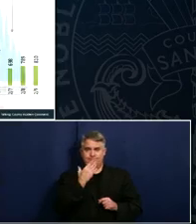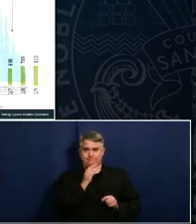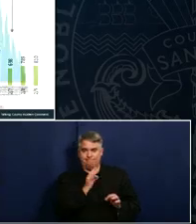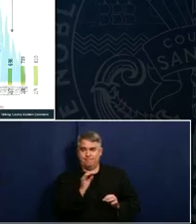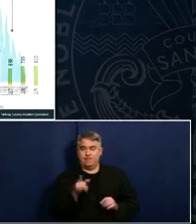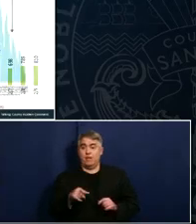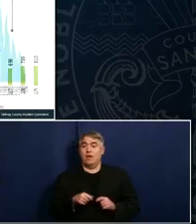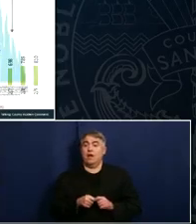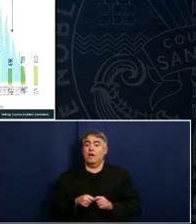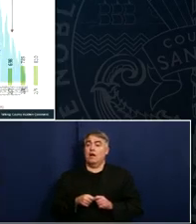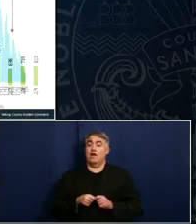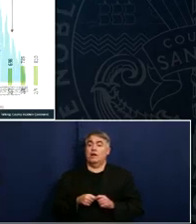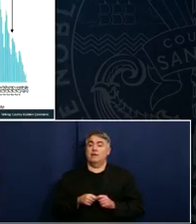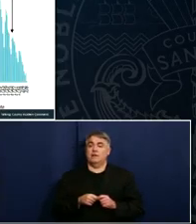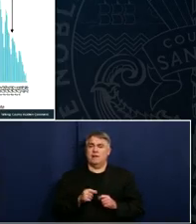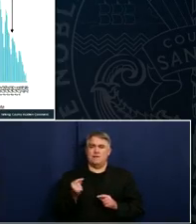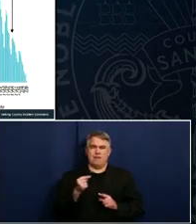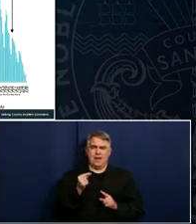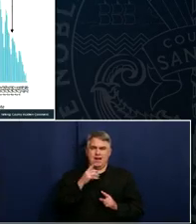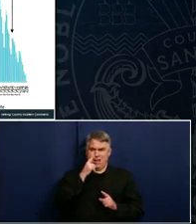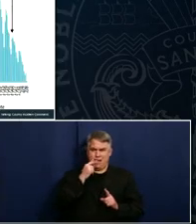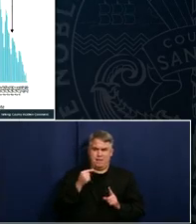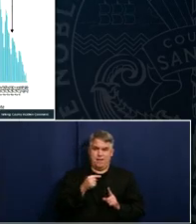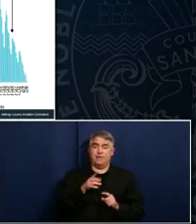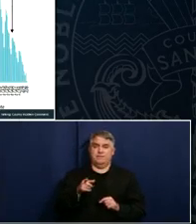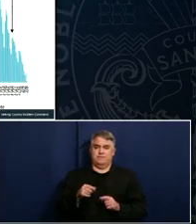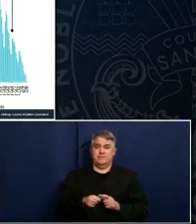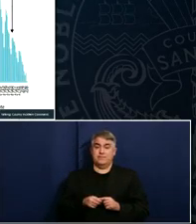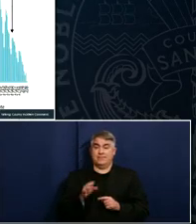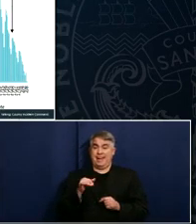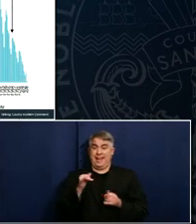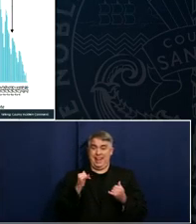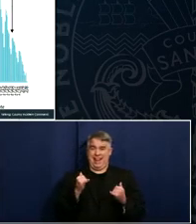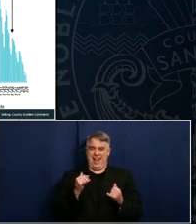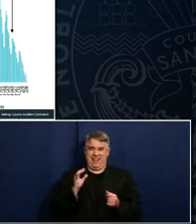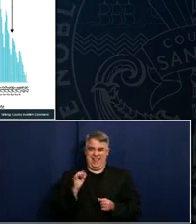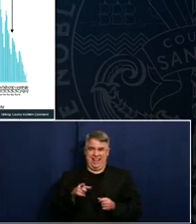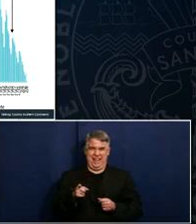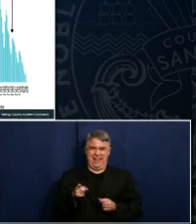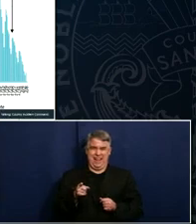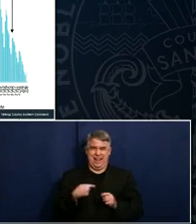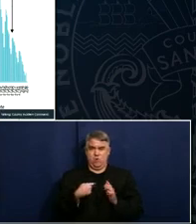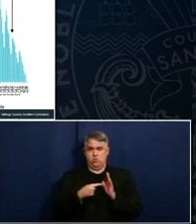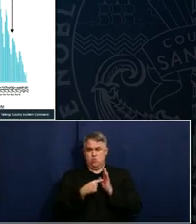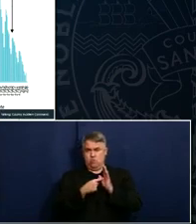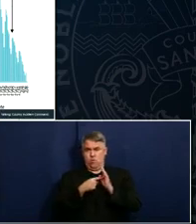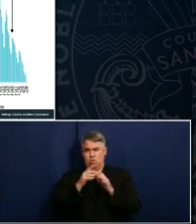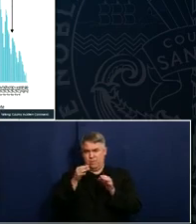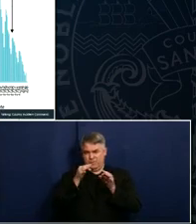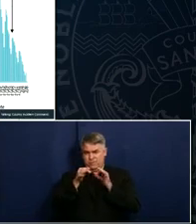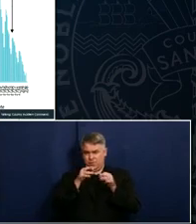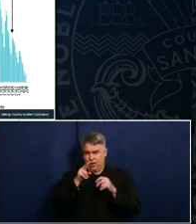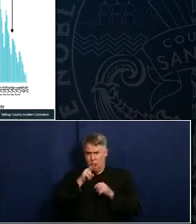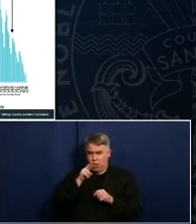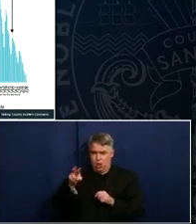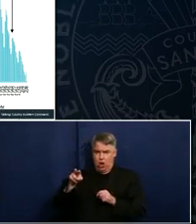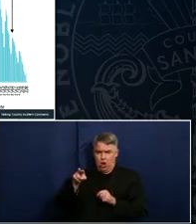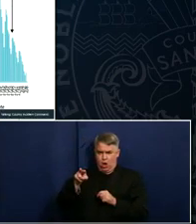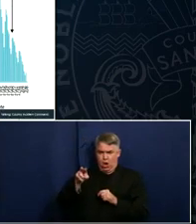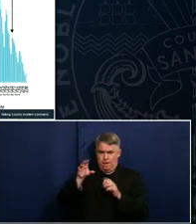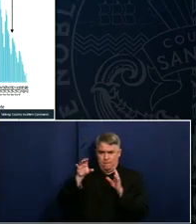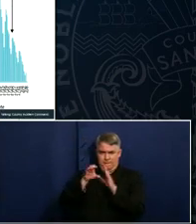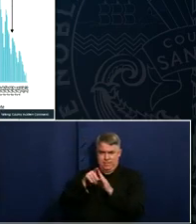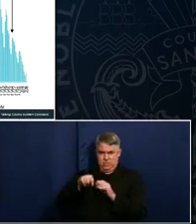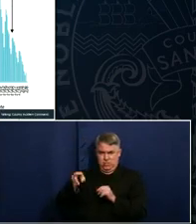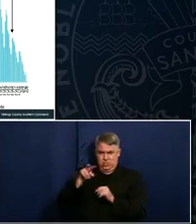So go back to the first slide, please. All right, so the only thing that I want you to take from this particular slide is the